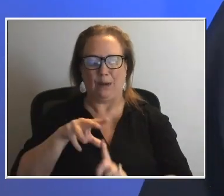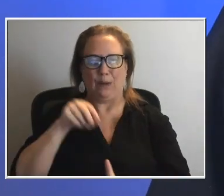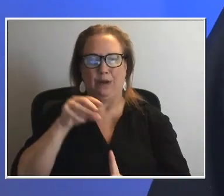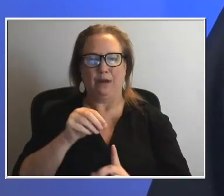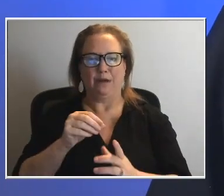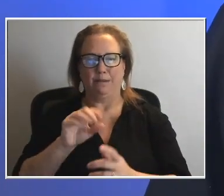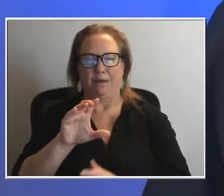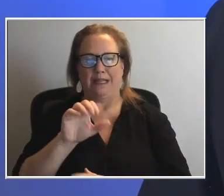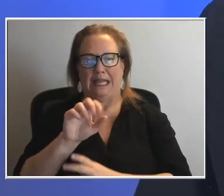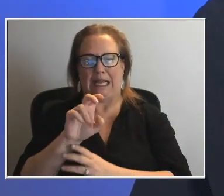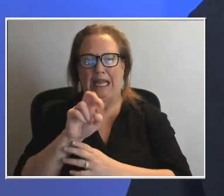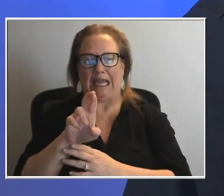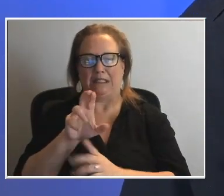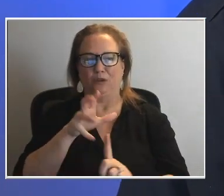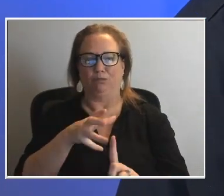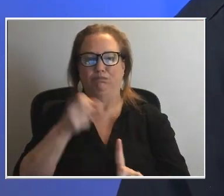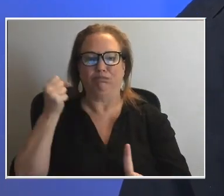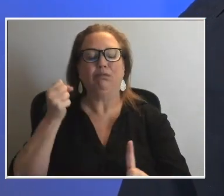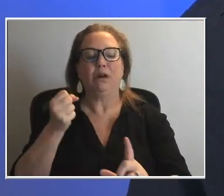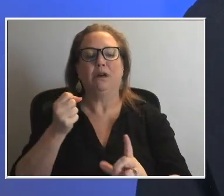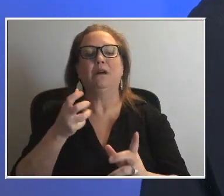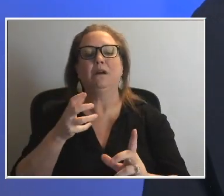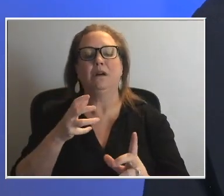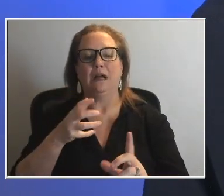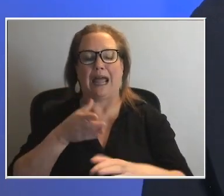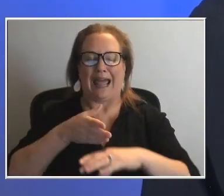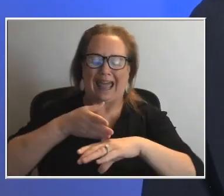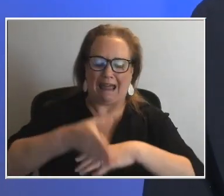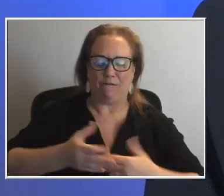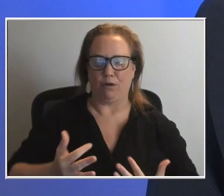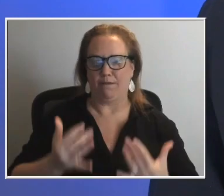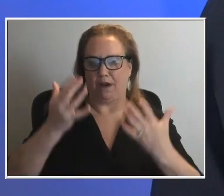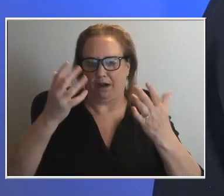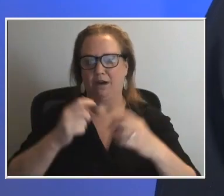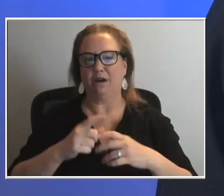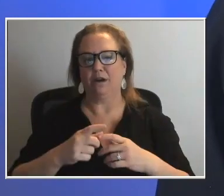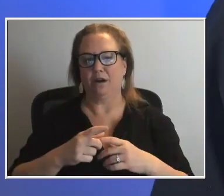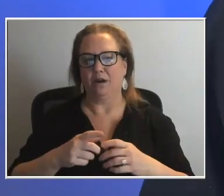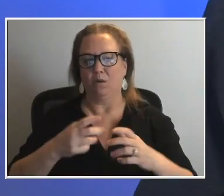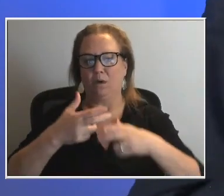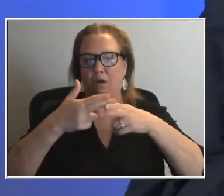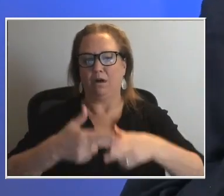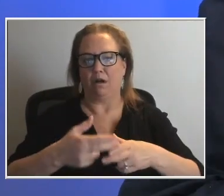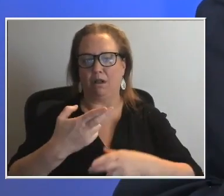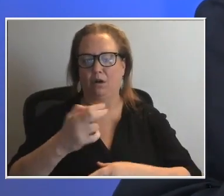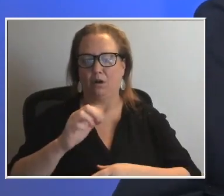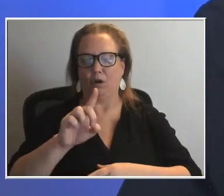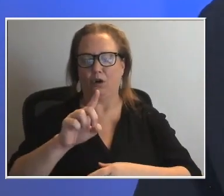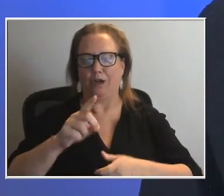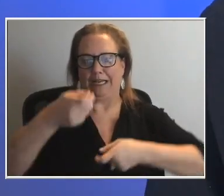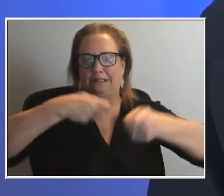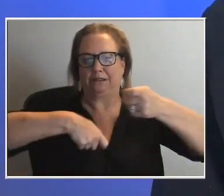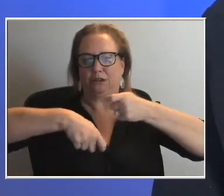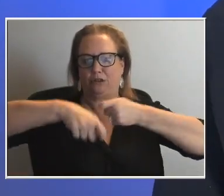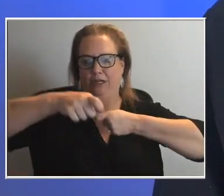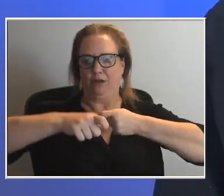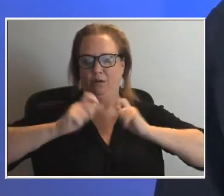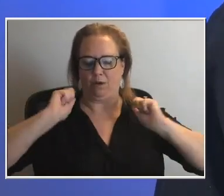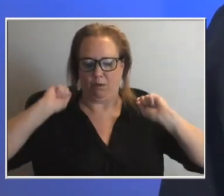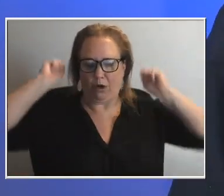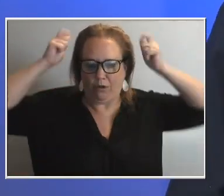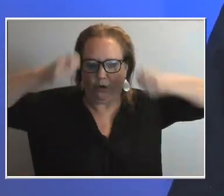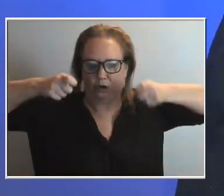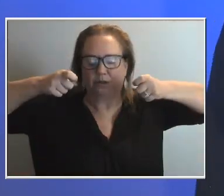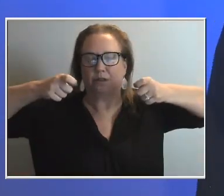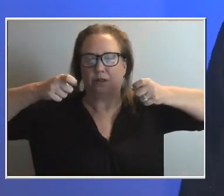cancer-causing agents after the fire. We do what we call a hood exchange, where we go in and when we're wearing the hoods over our heads